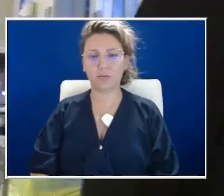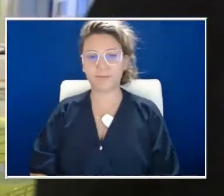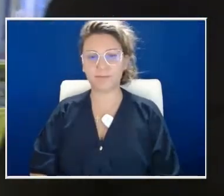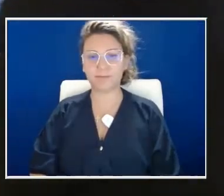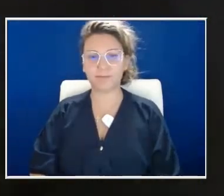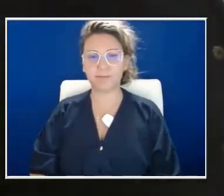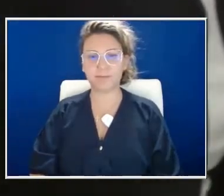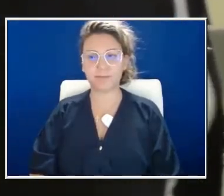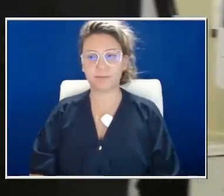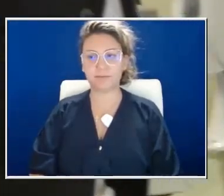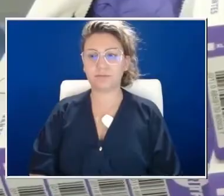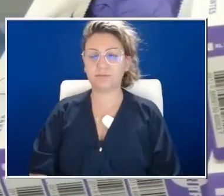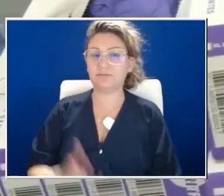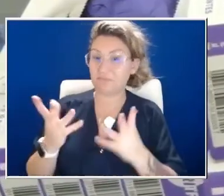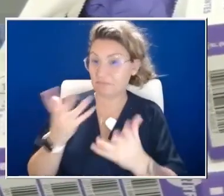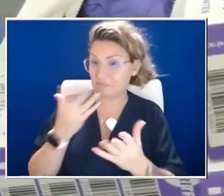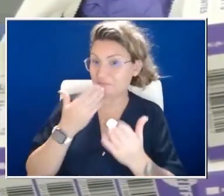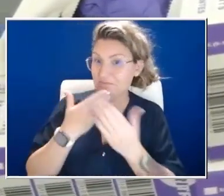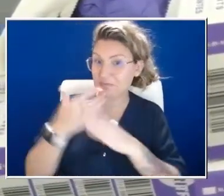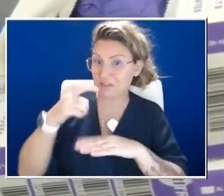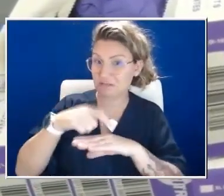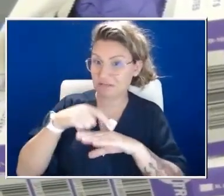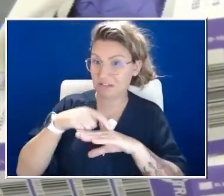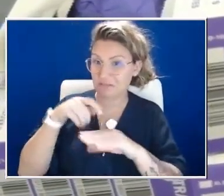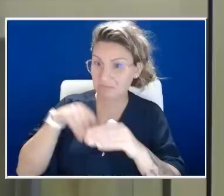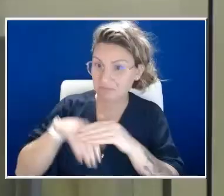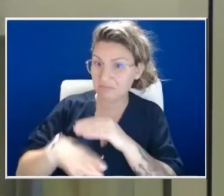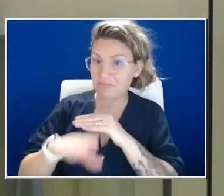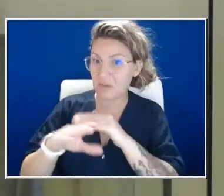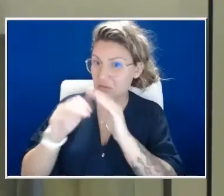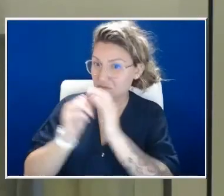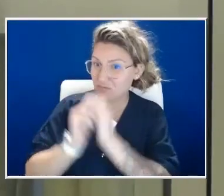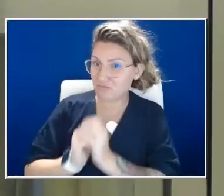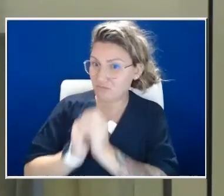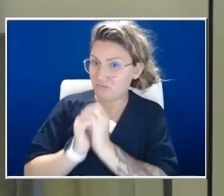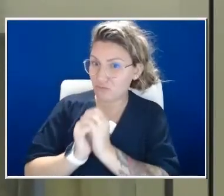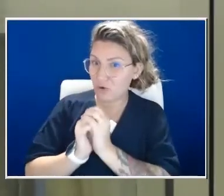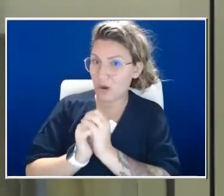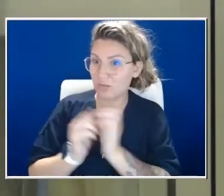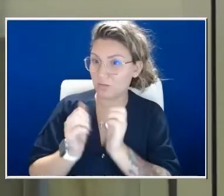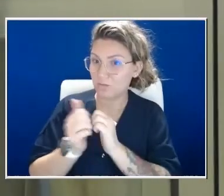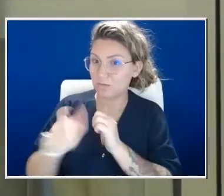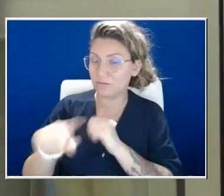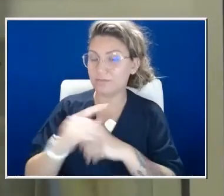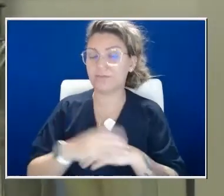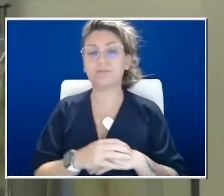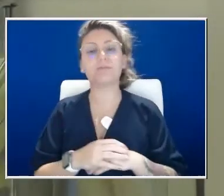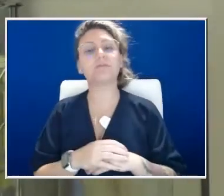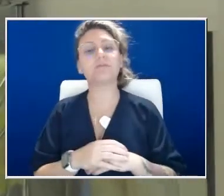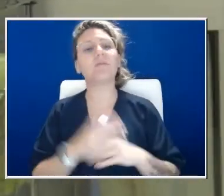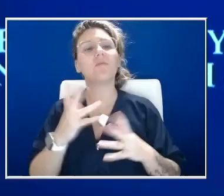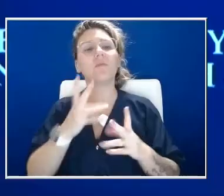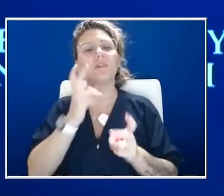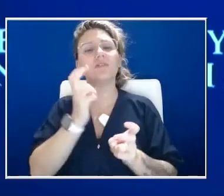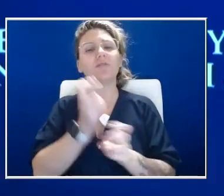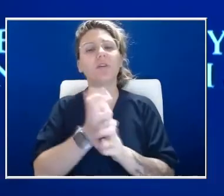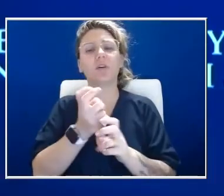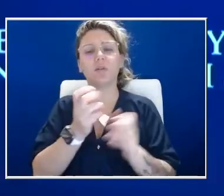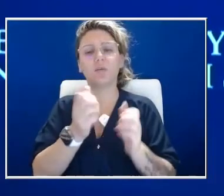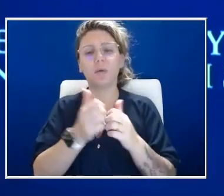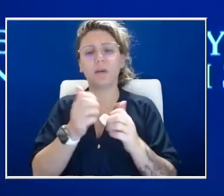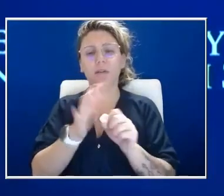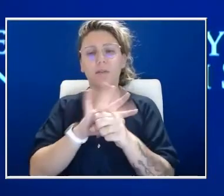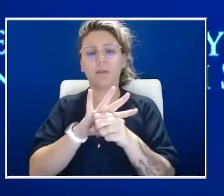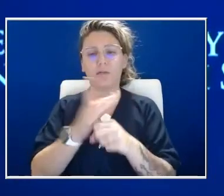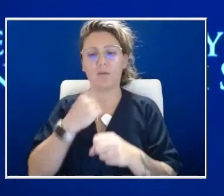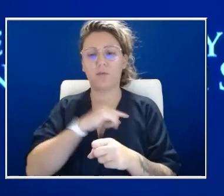Maybe this would be a good time for me to go in and have a prayer at the bedside. I think what makes it even harder with COVID is that we do have